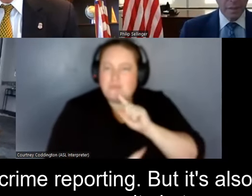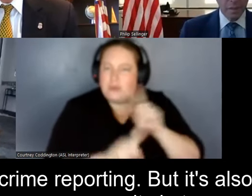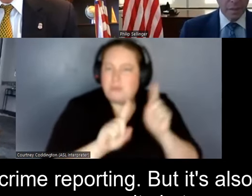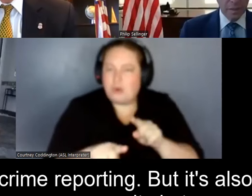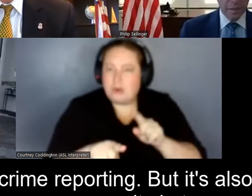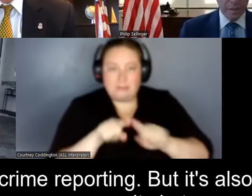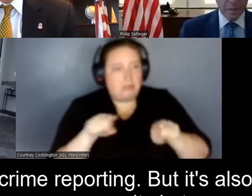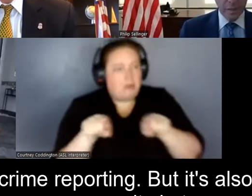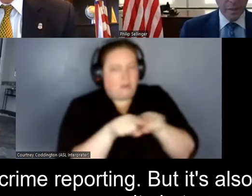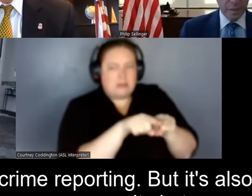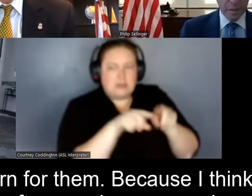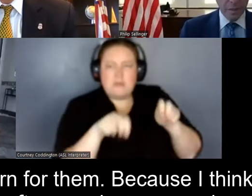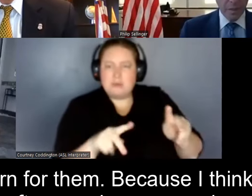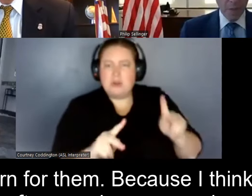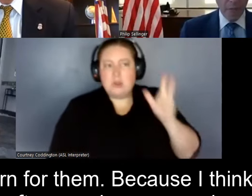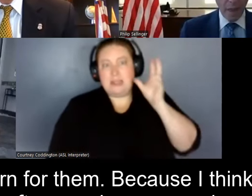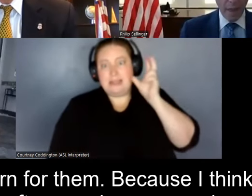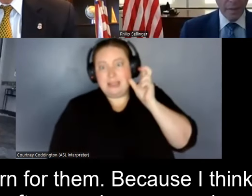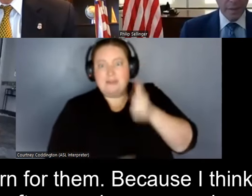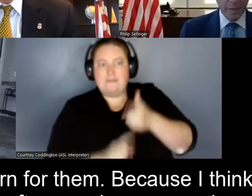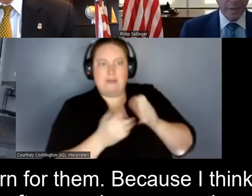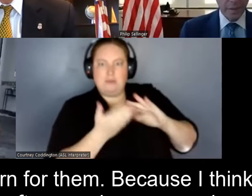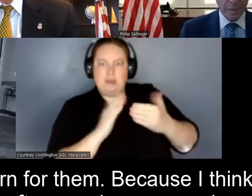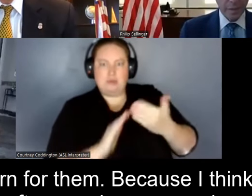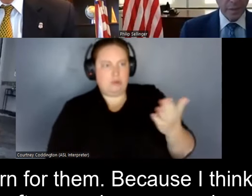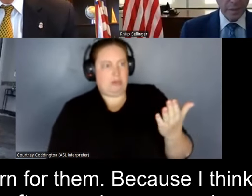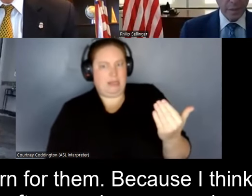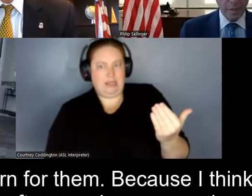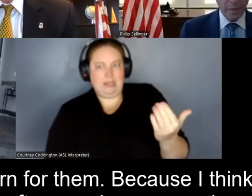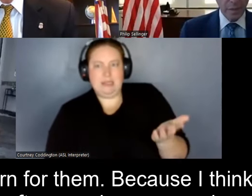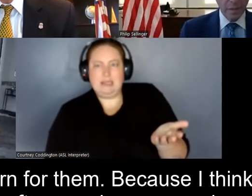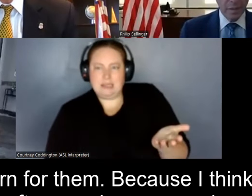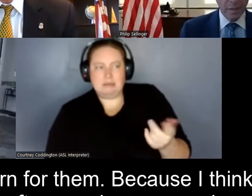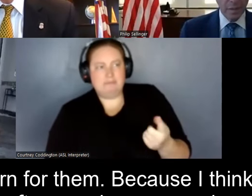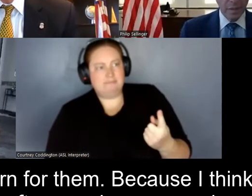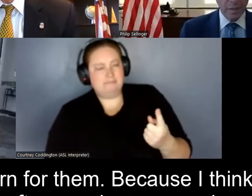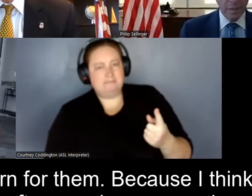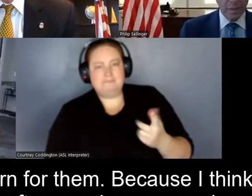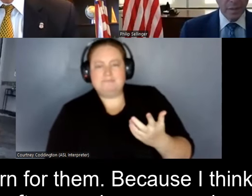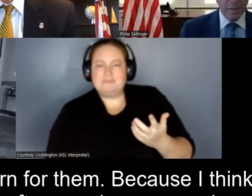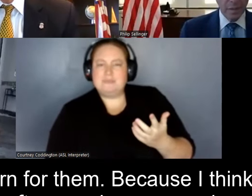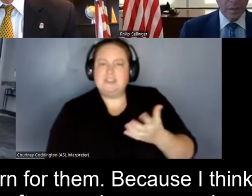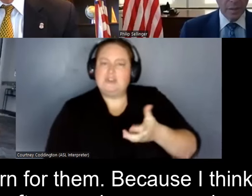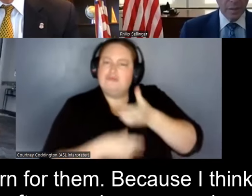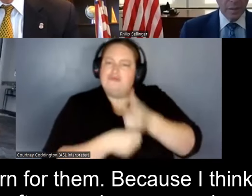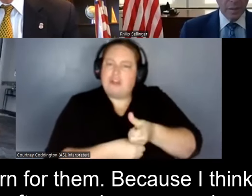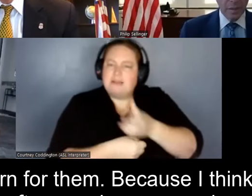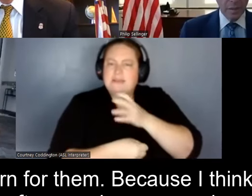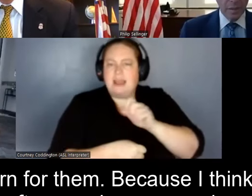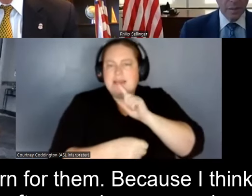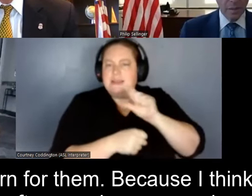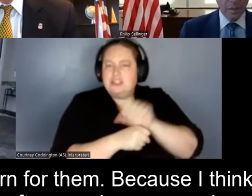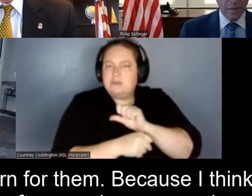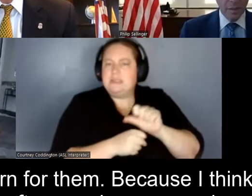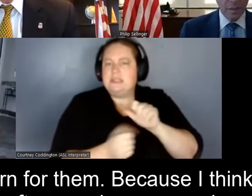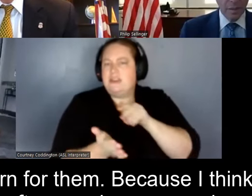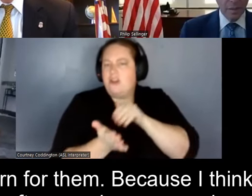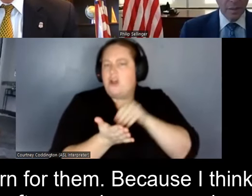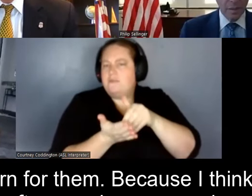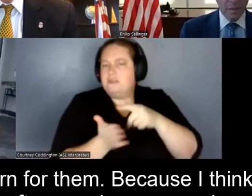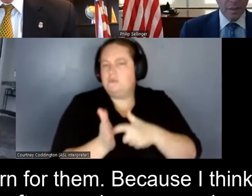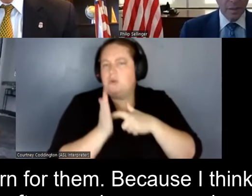our community in terms of the issues of concern for them. Because I think trust and legitimacy often requires